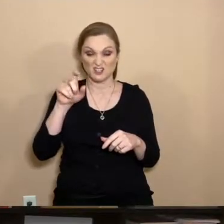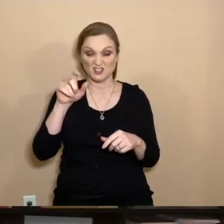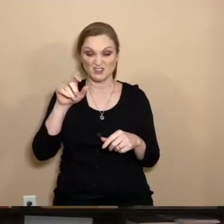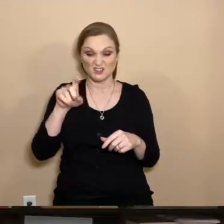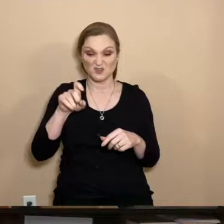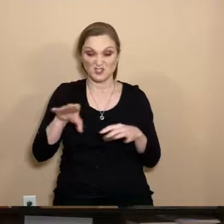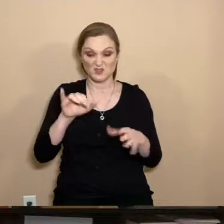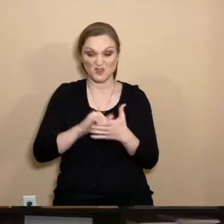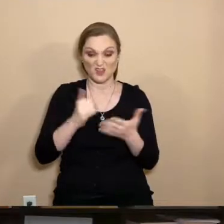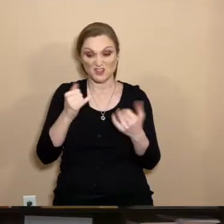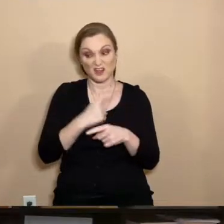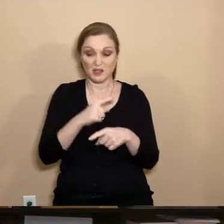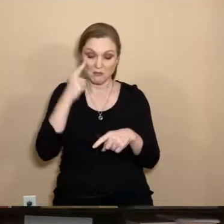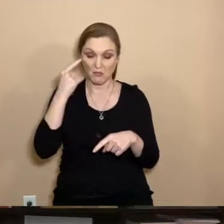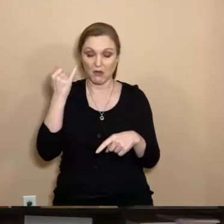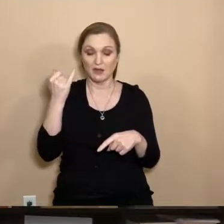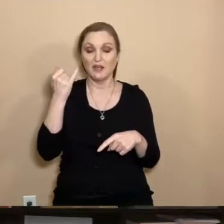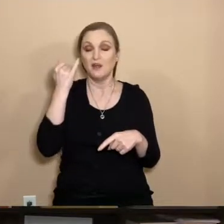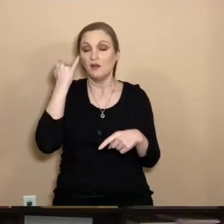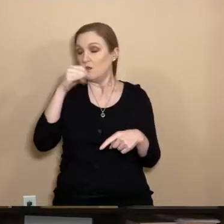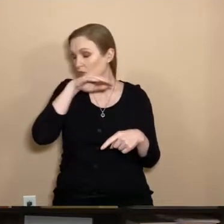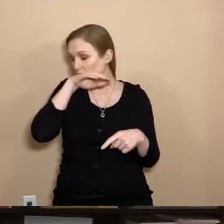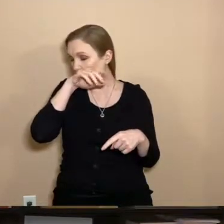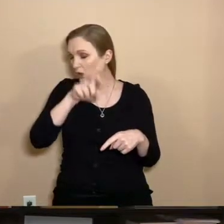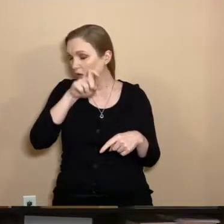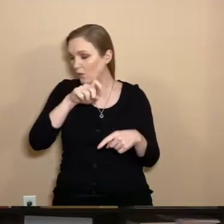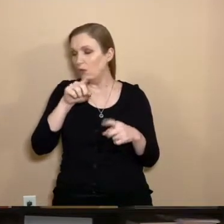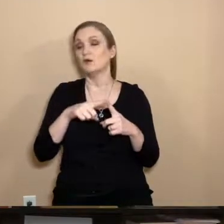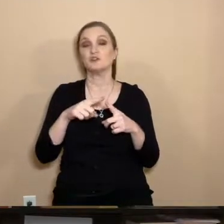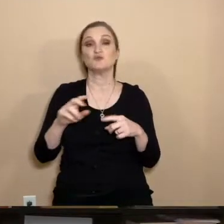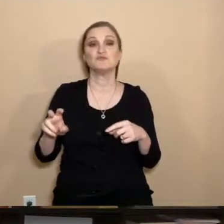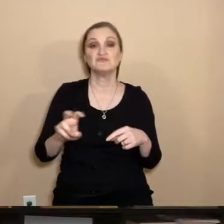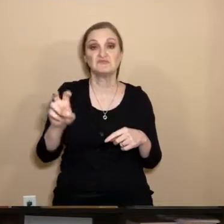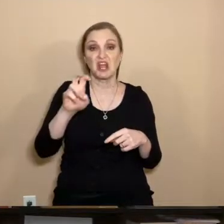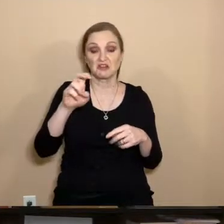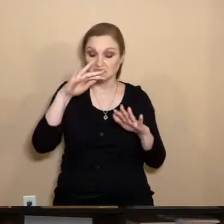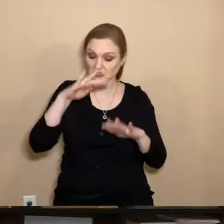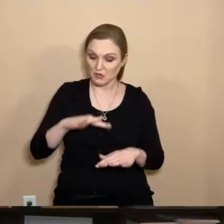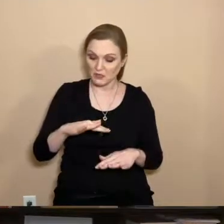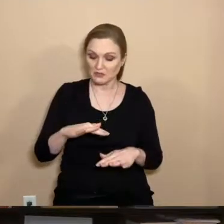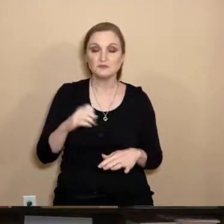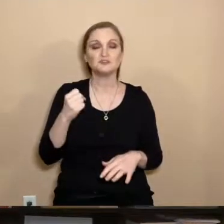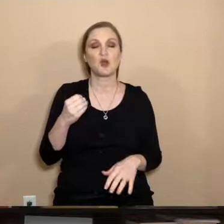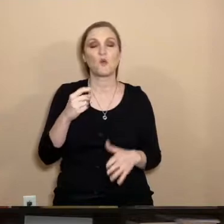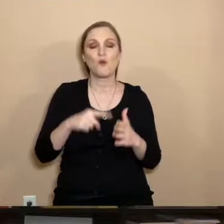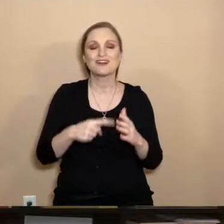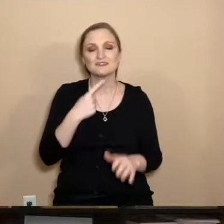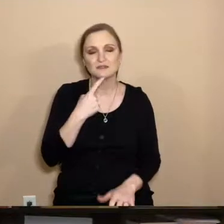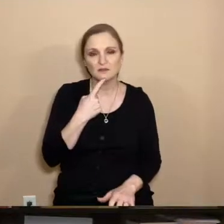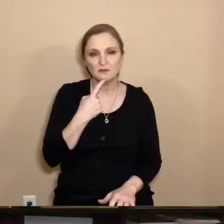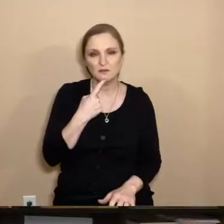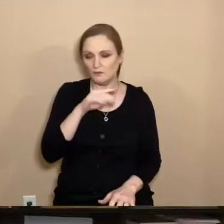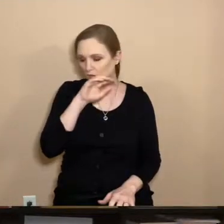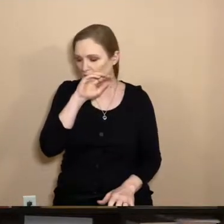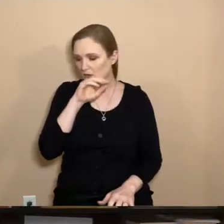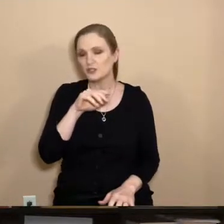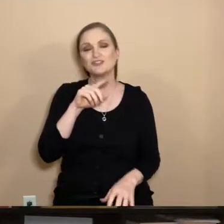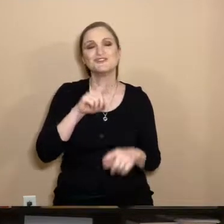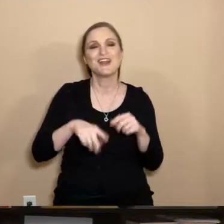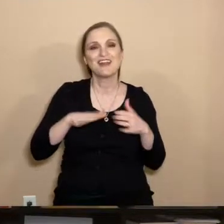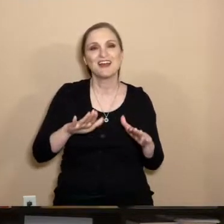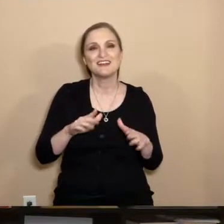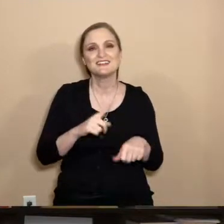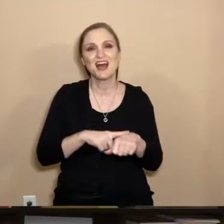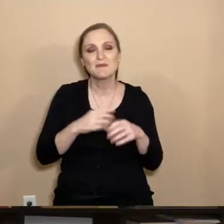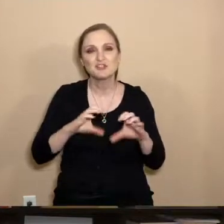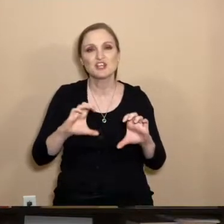need to, then charm the snake before you get bit. And so I think, again, the message here, I believe, is, you can't let time and chance